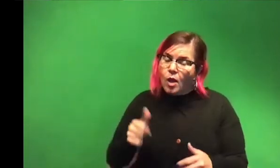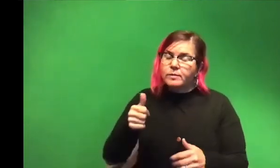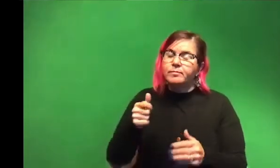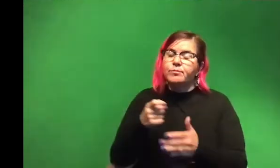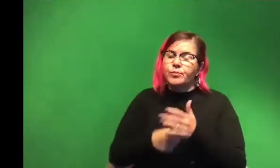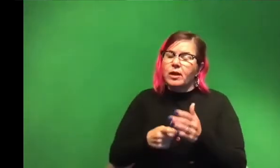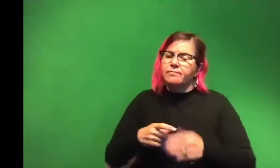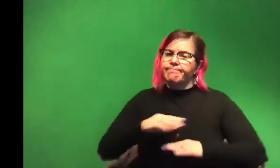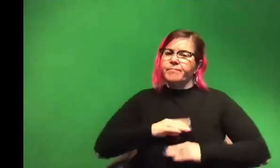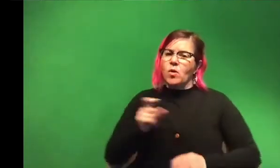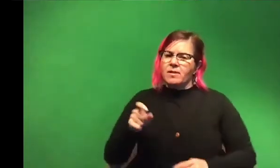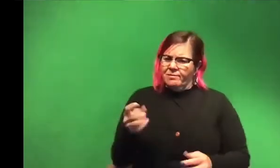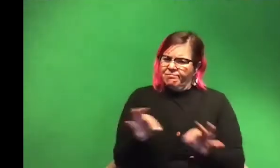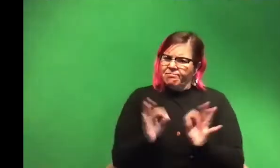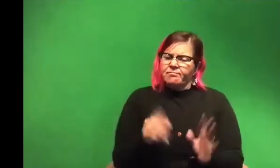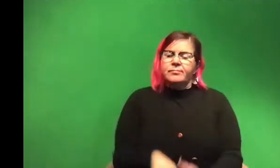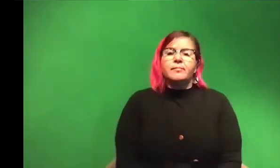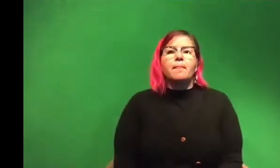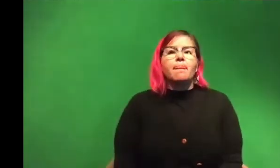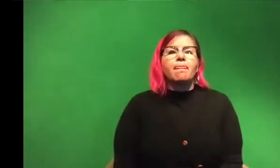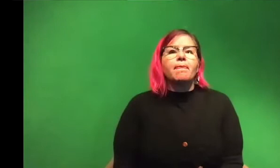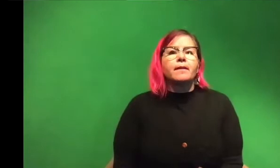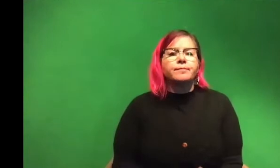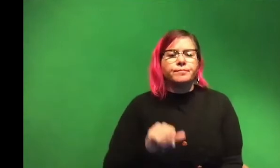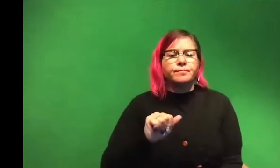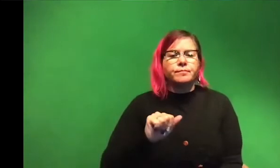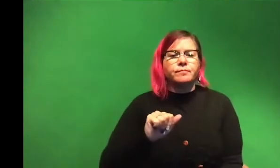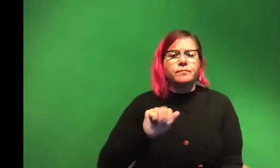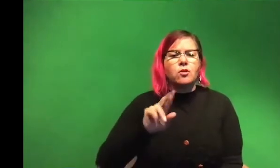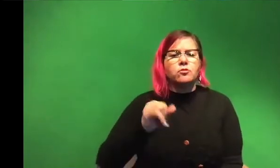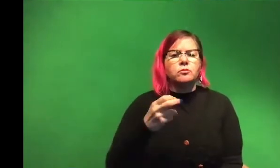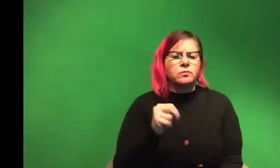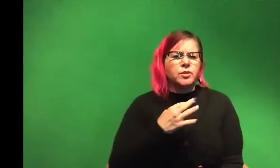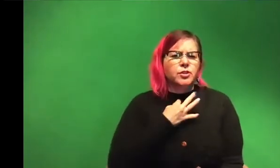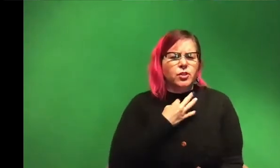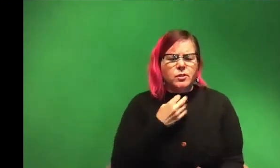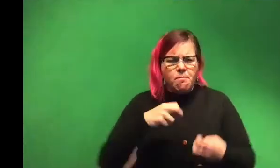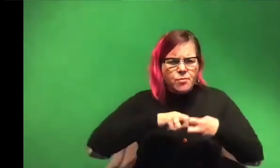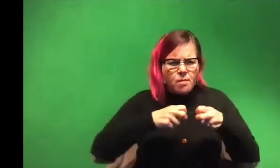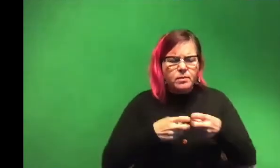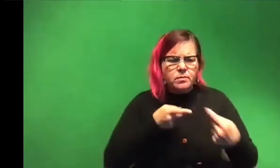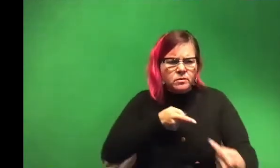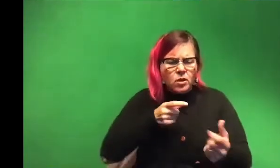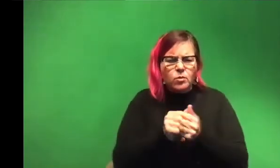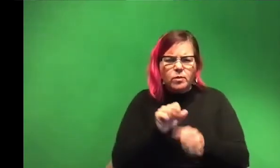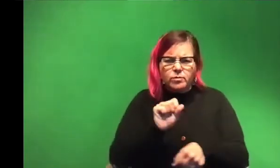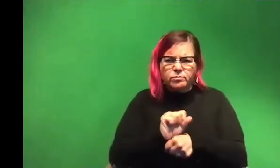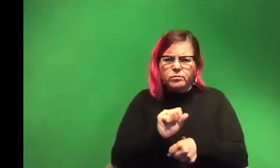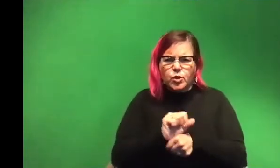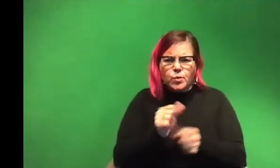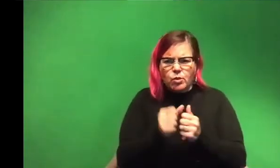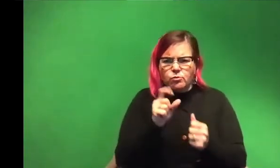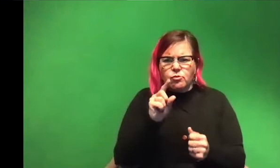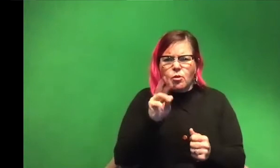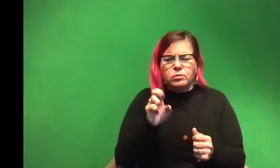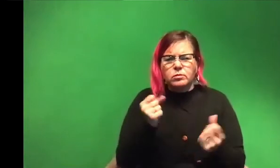need. Perfect. Arjun would like to know, what are the problems or struggles that you have when working with drones? So there are a